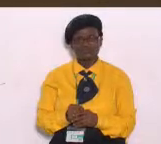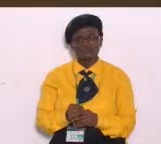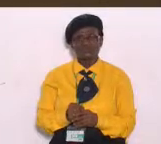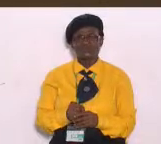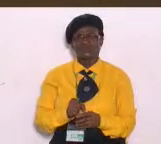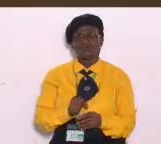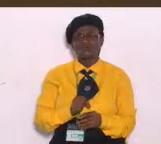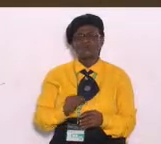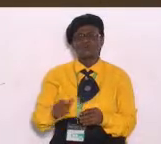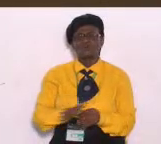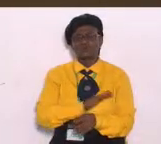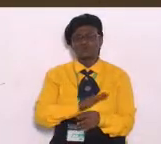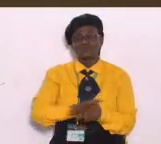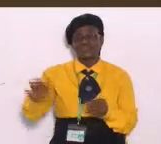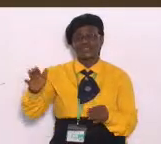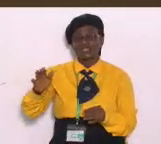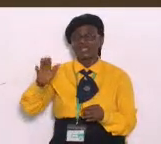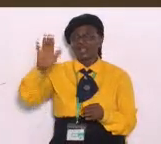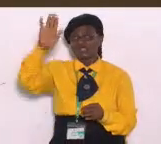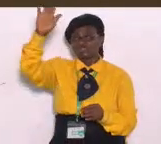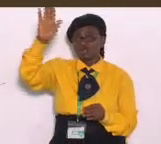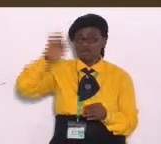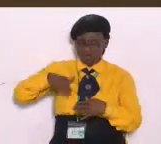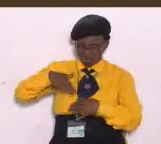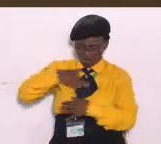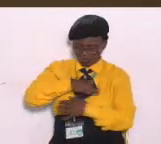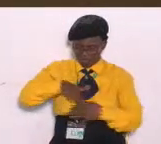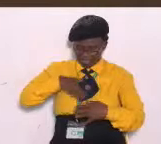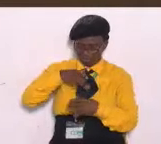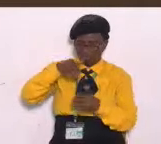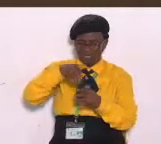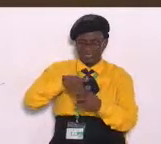Fulfill your pleasure in my life.